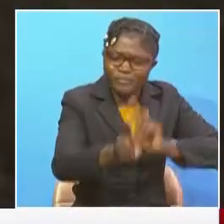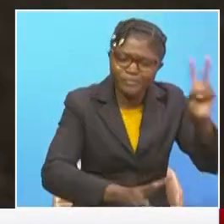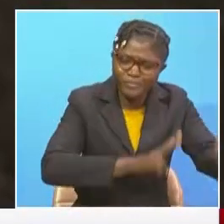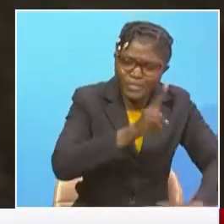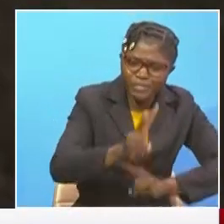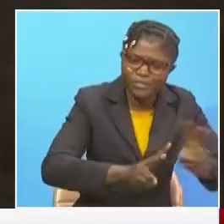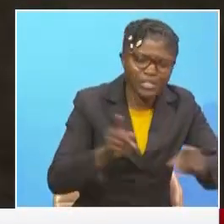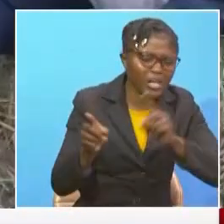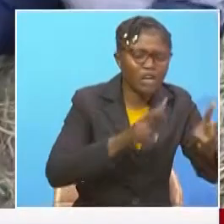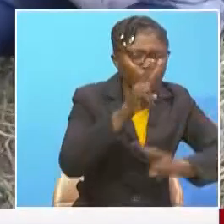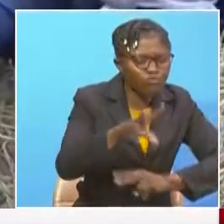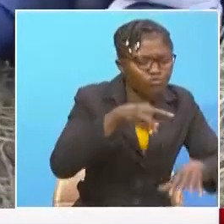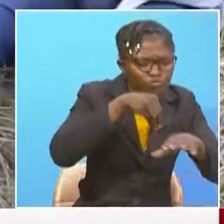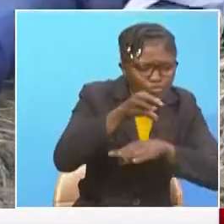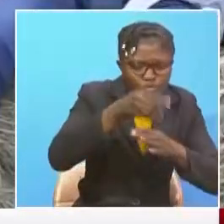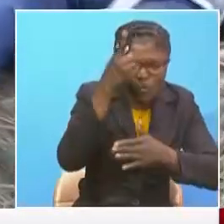masses.